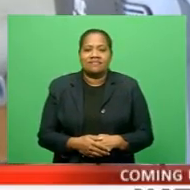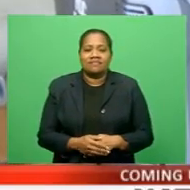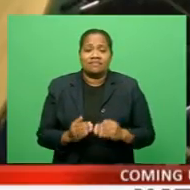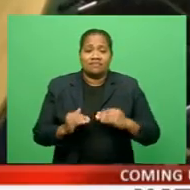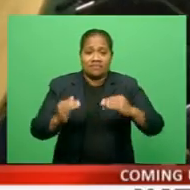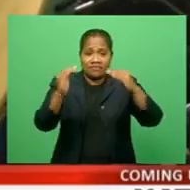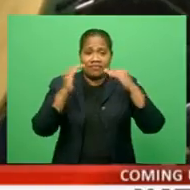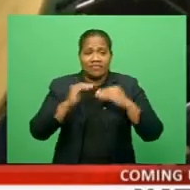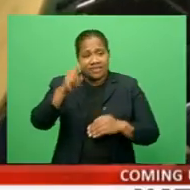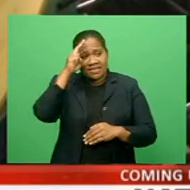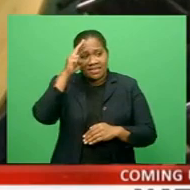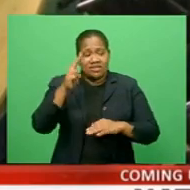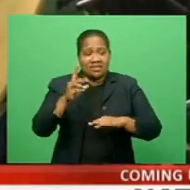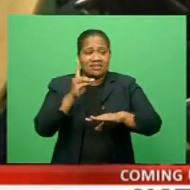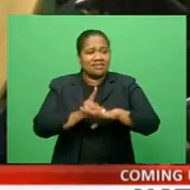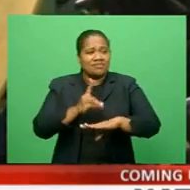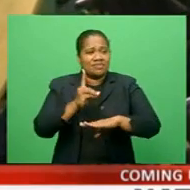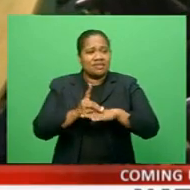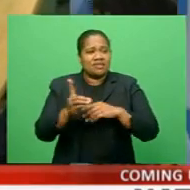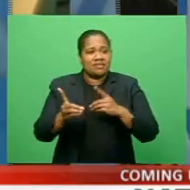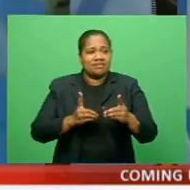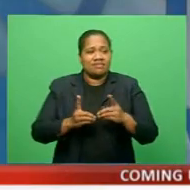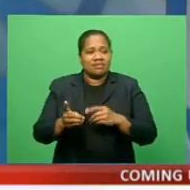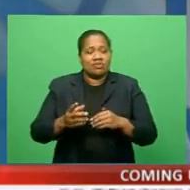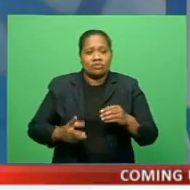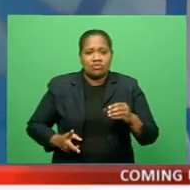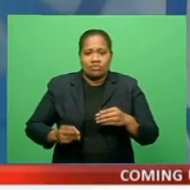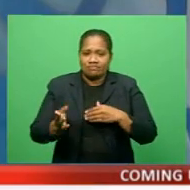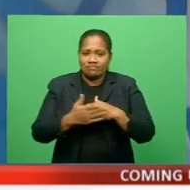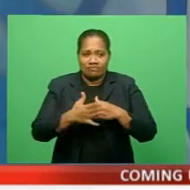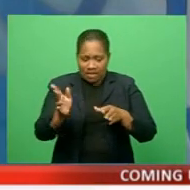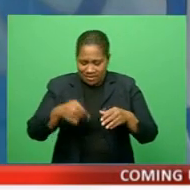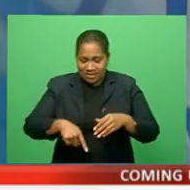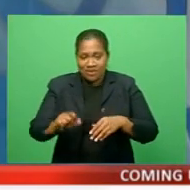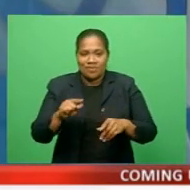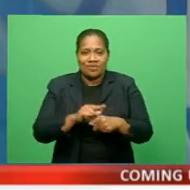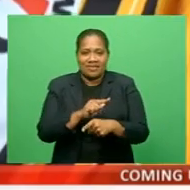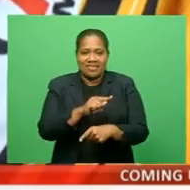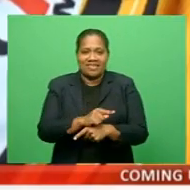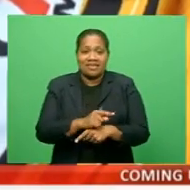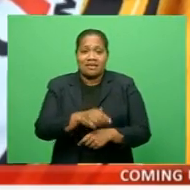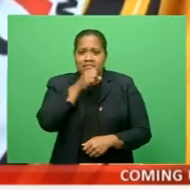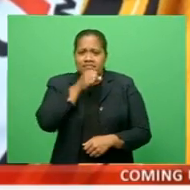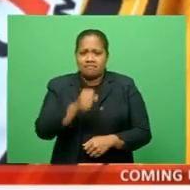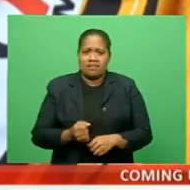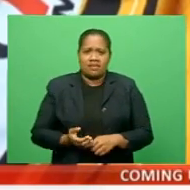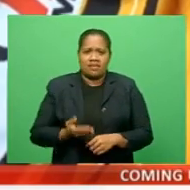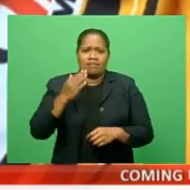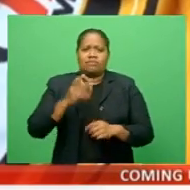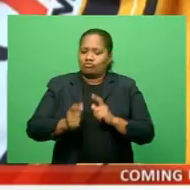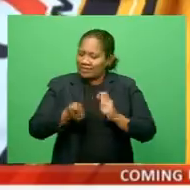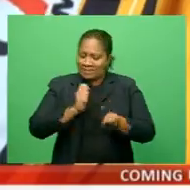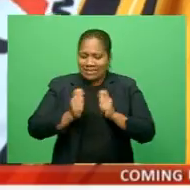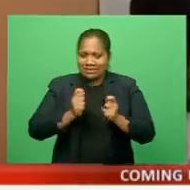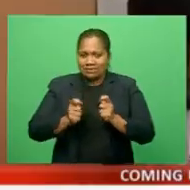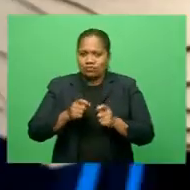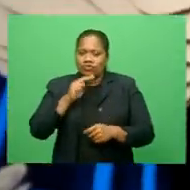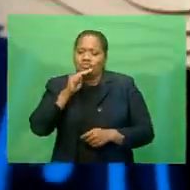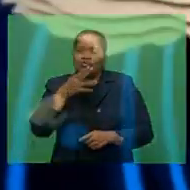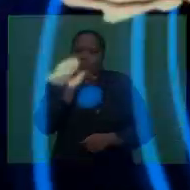Up ahead, National Disability Directory to be launched this week. And man up and get tested, males told.